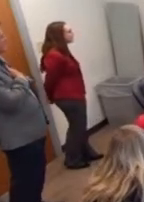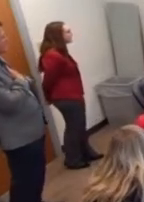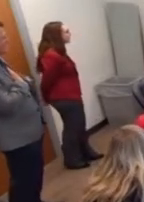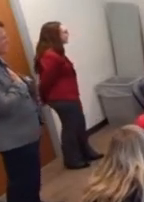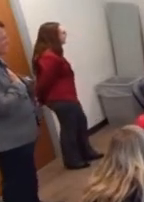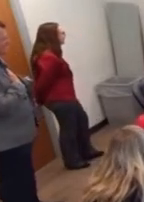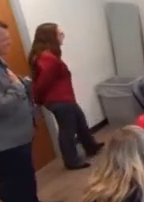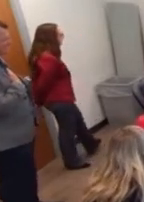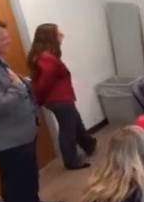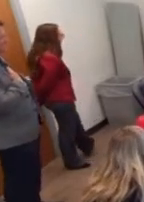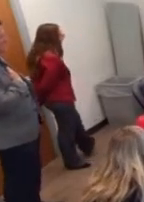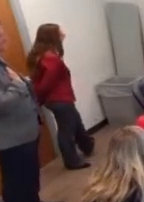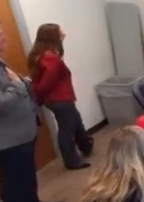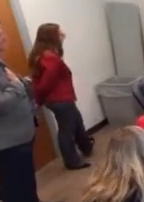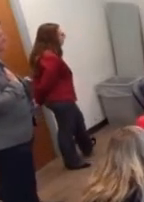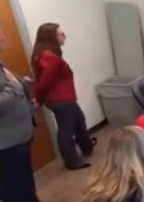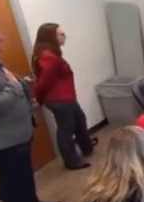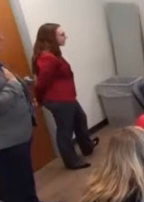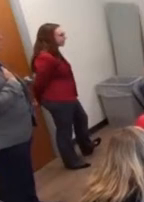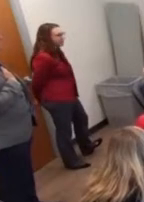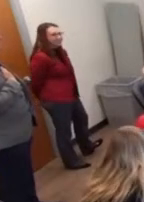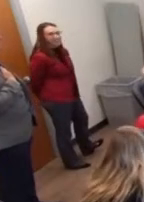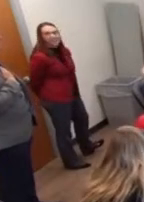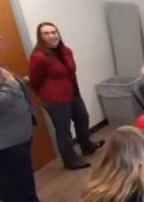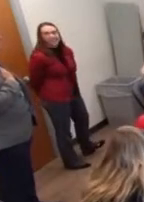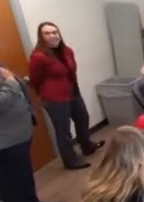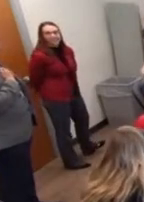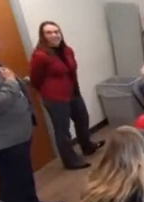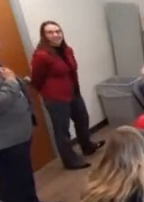Jake is uh okay